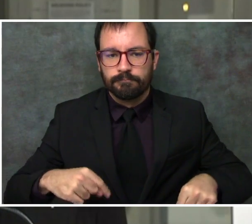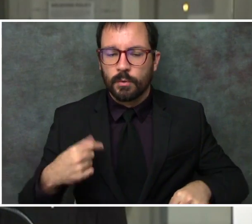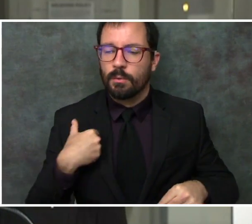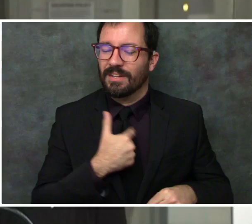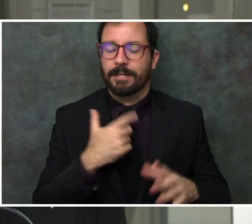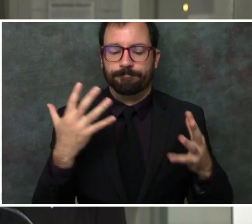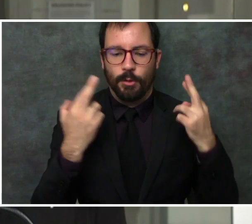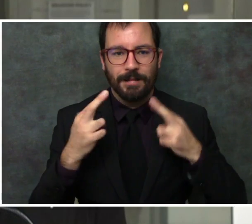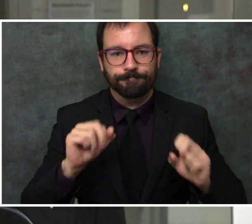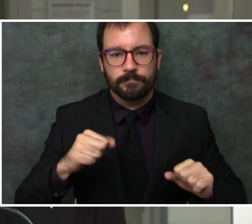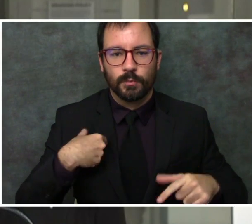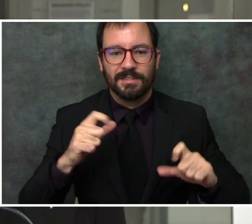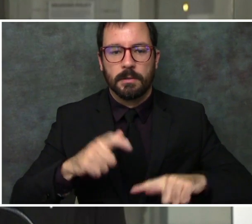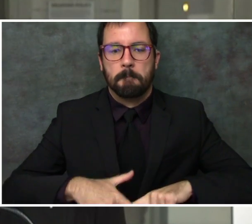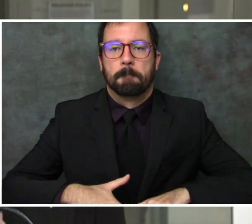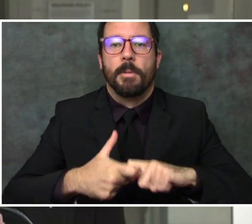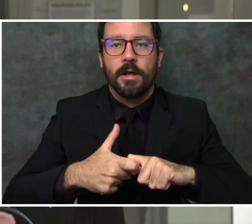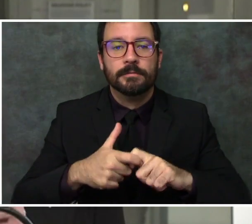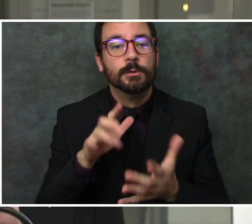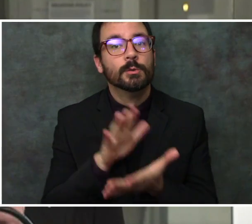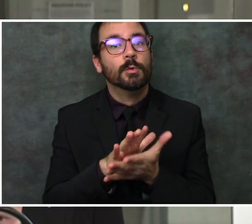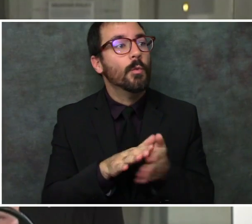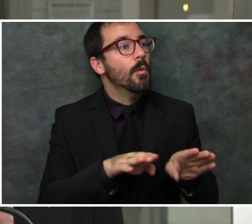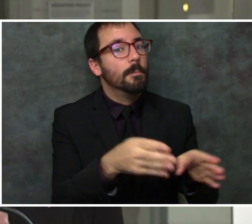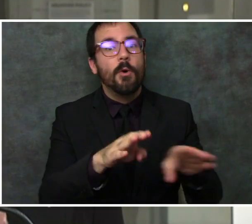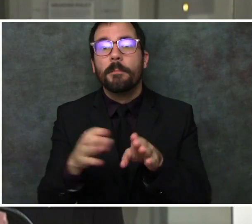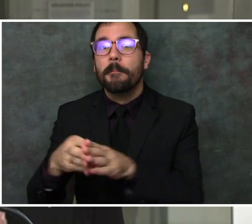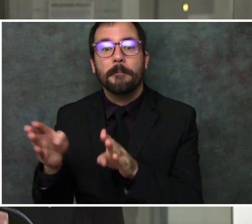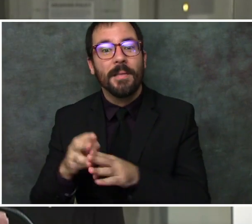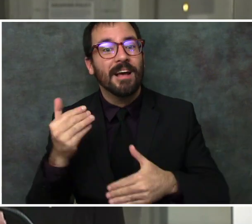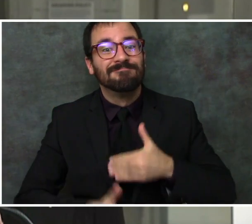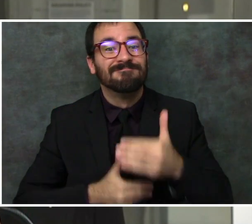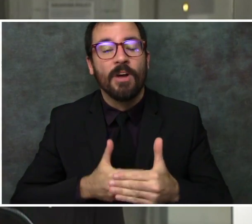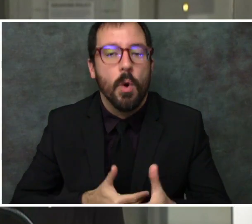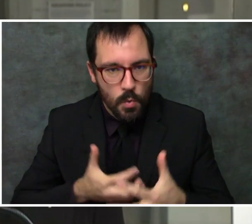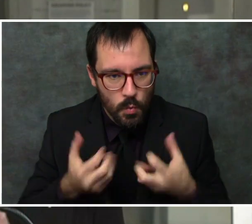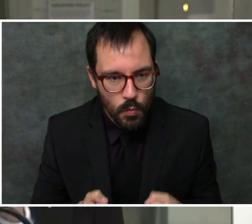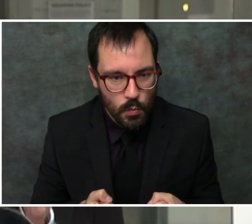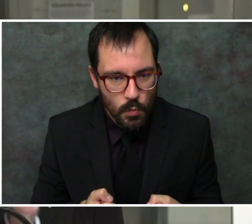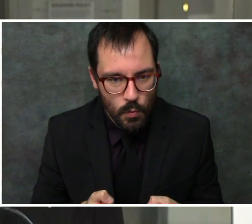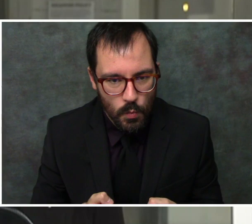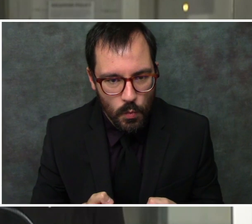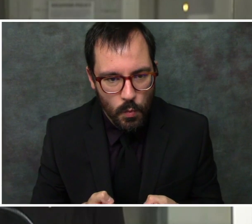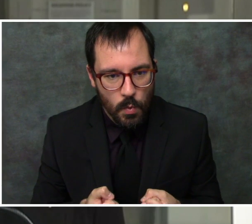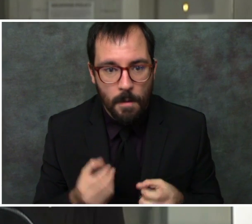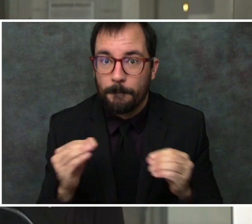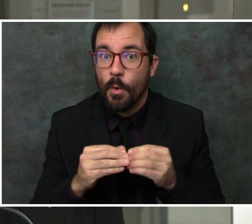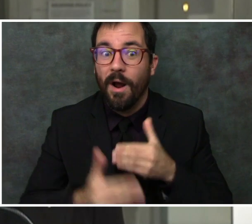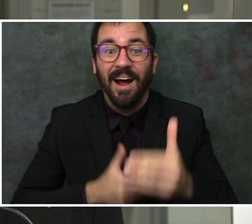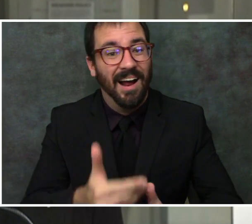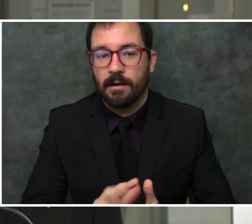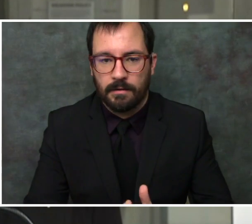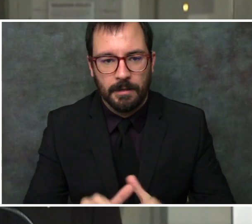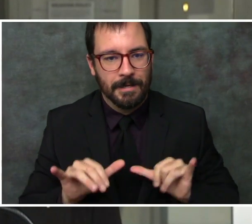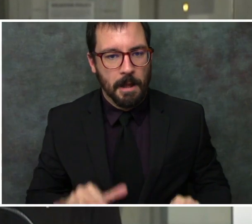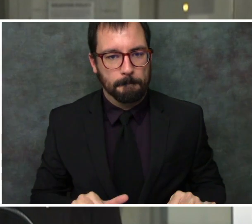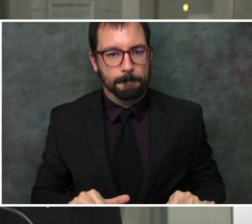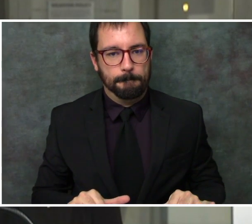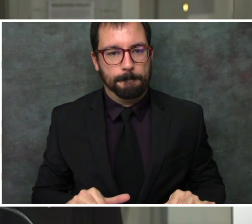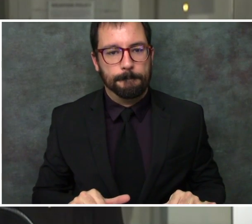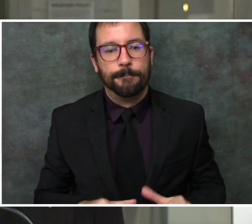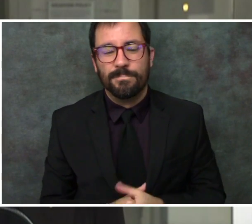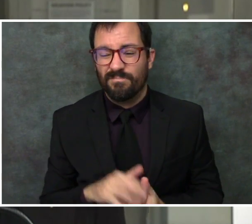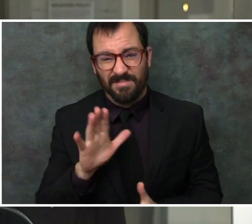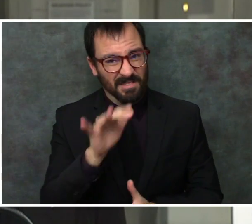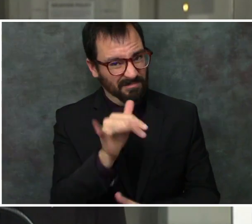plan. And just as I talk about this, these are difficult decisions. There's a young man here that you don't see at